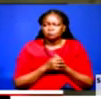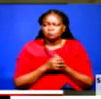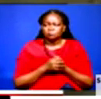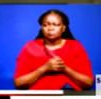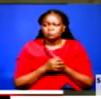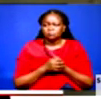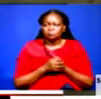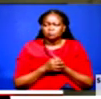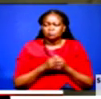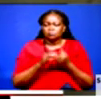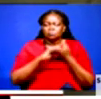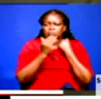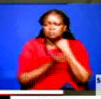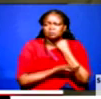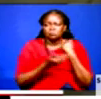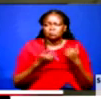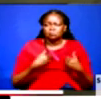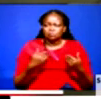were pregnant.